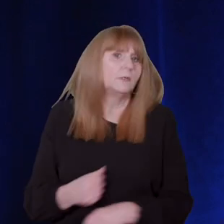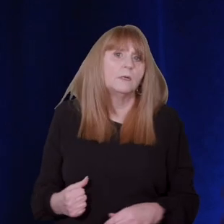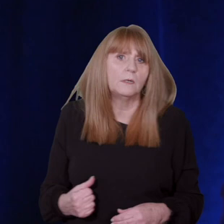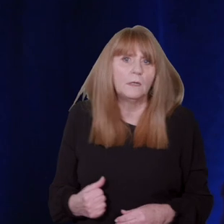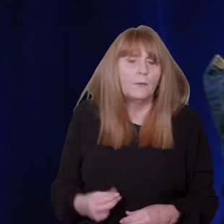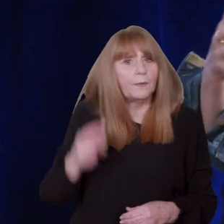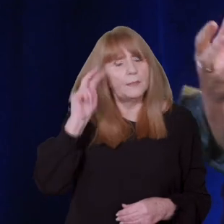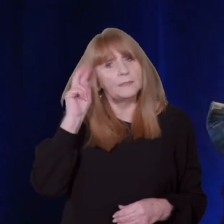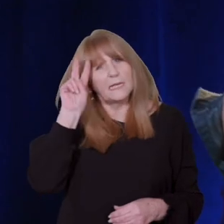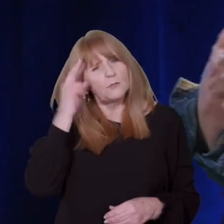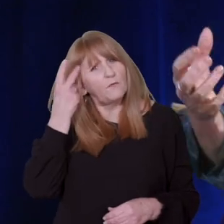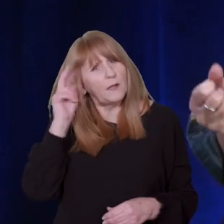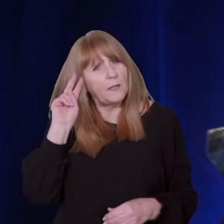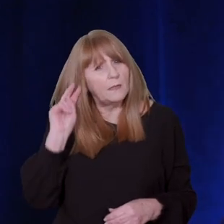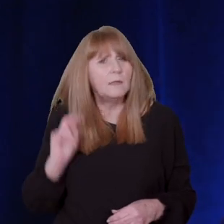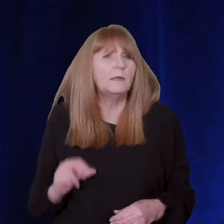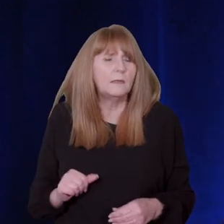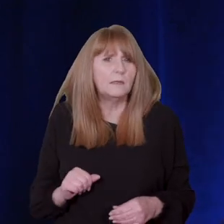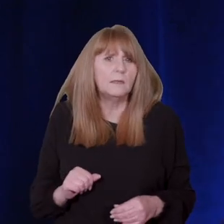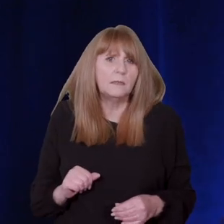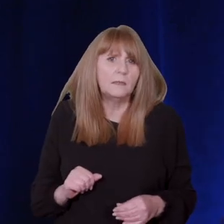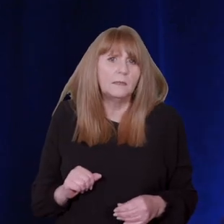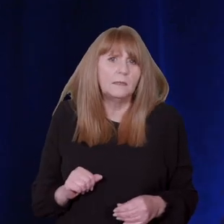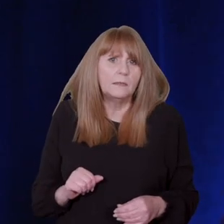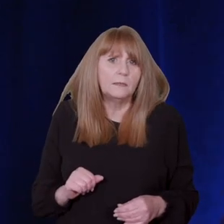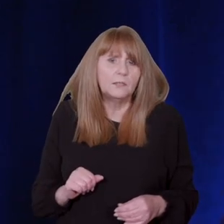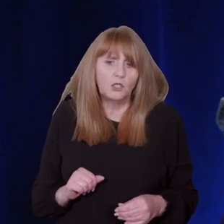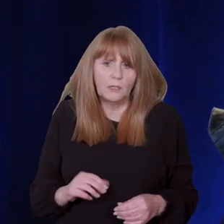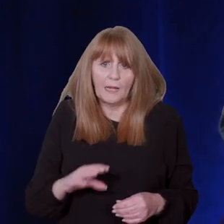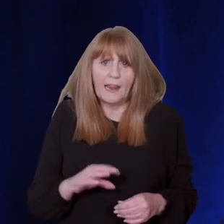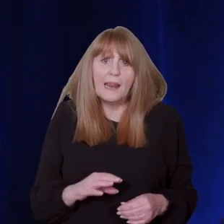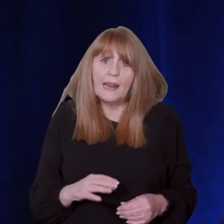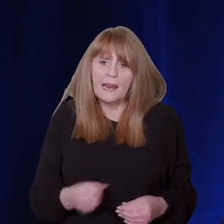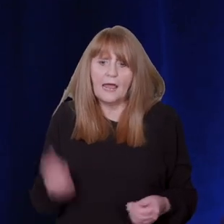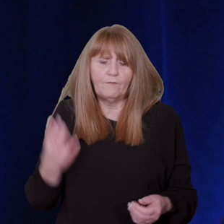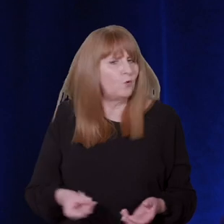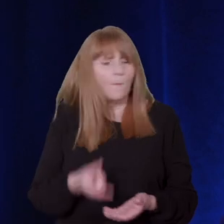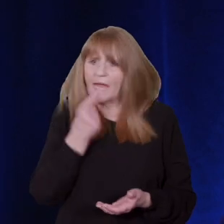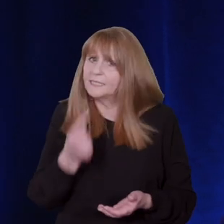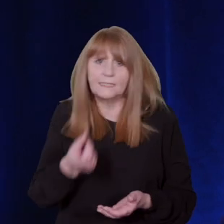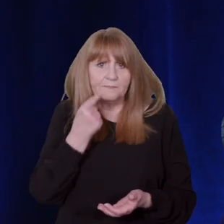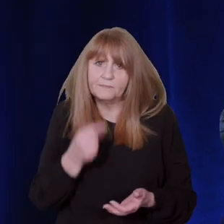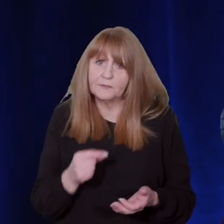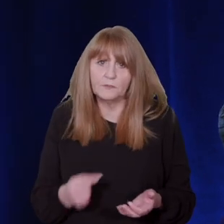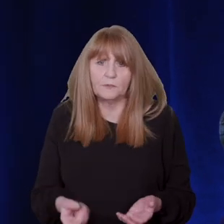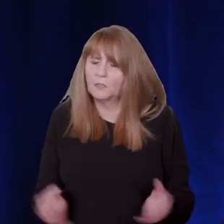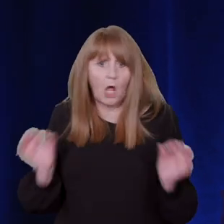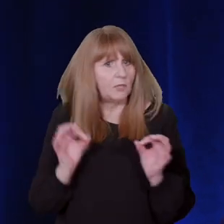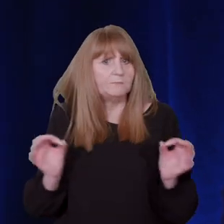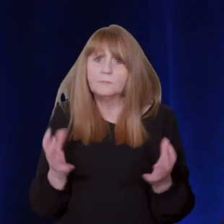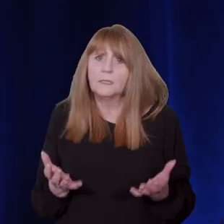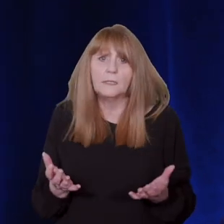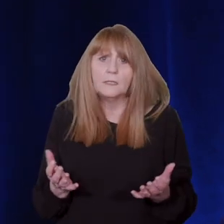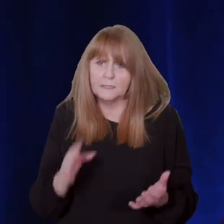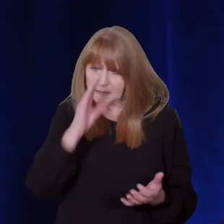In conversation, we were able to direct her to help. She'd left her meds behind. Serious stuff. This word in